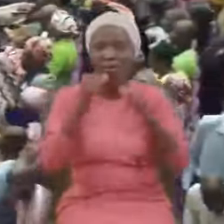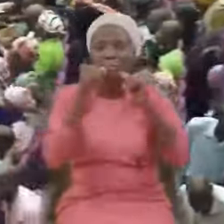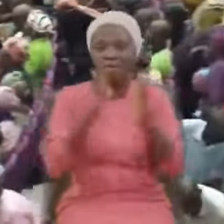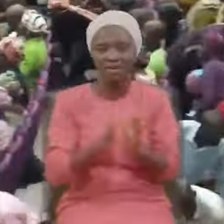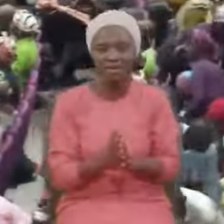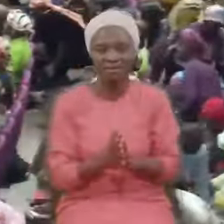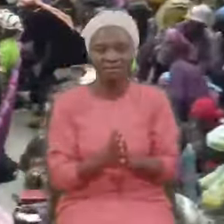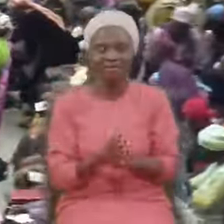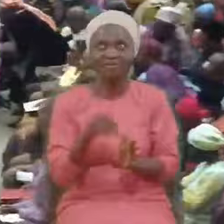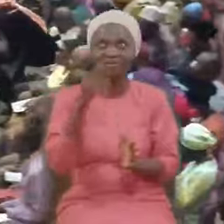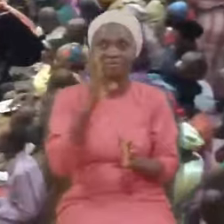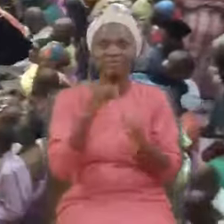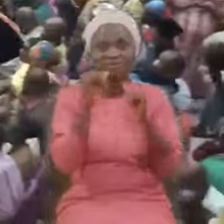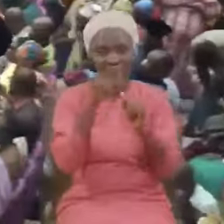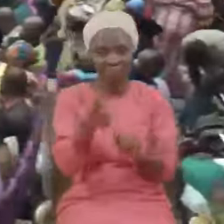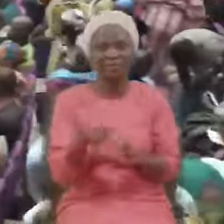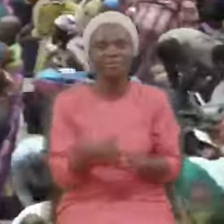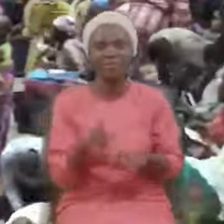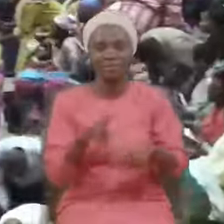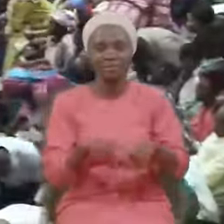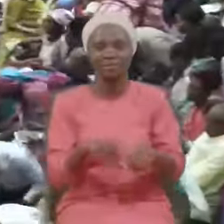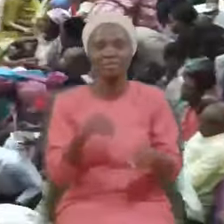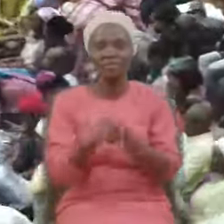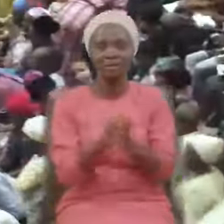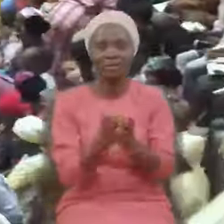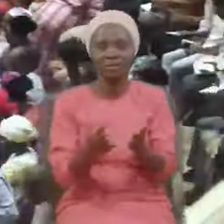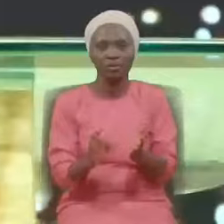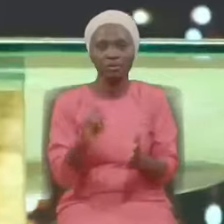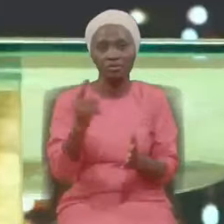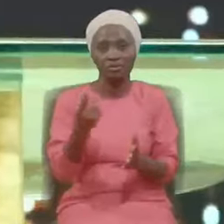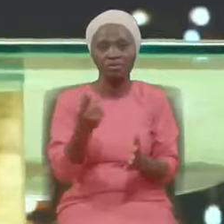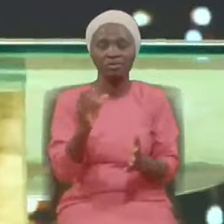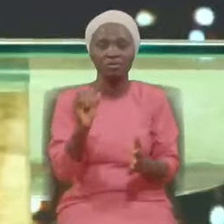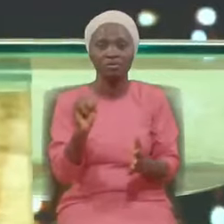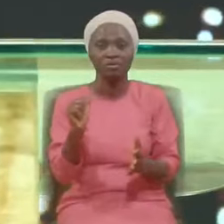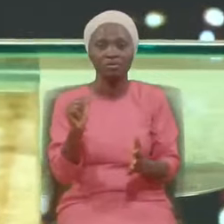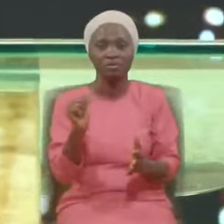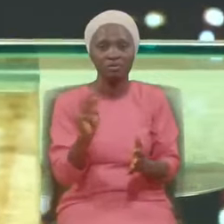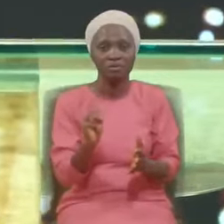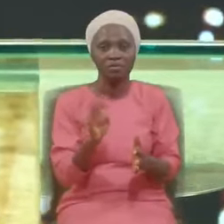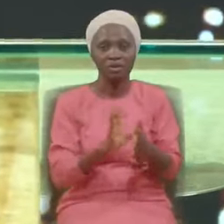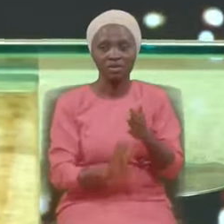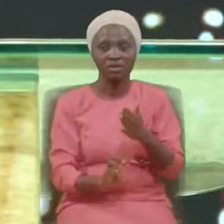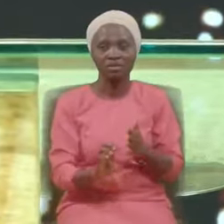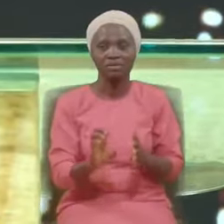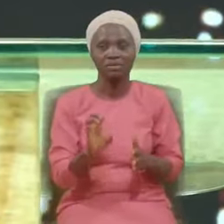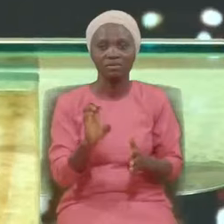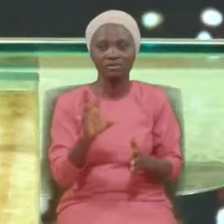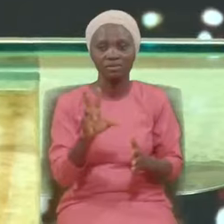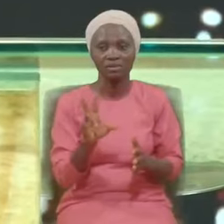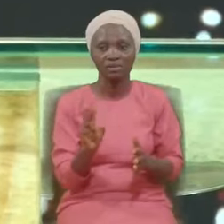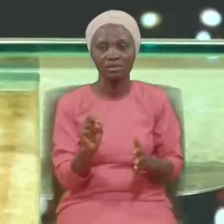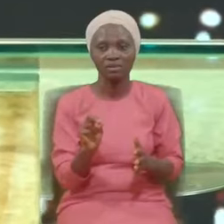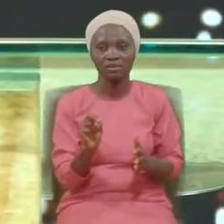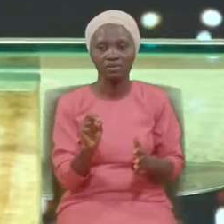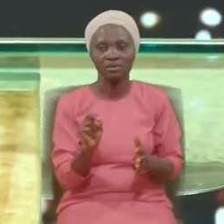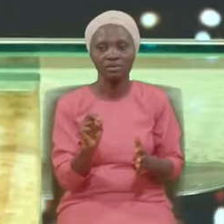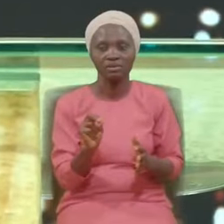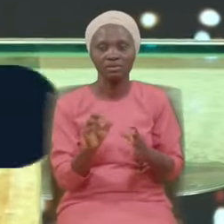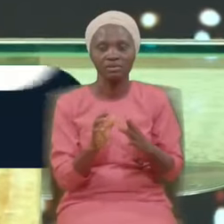God bless you. You can see now we're coming to 1 Samuel chapter 30. 1 Samuel chapter